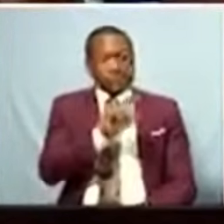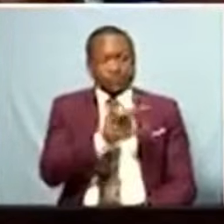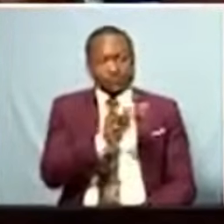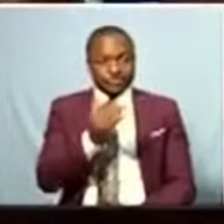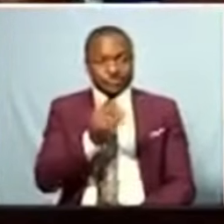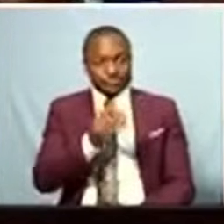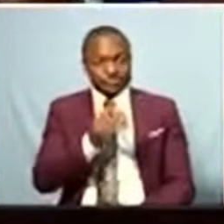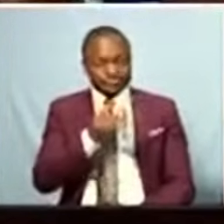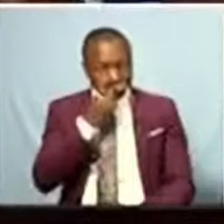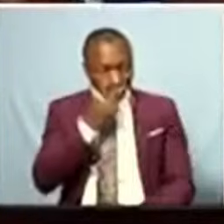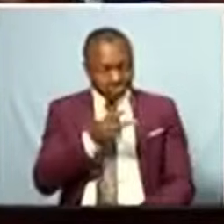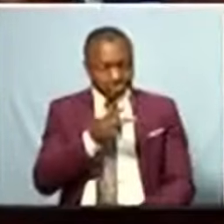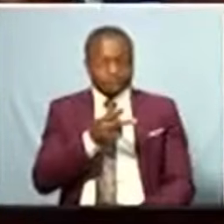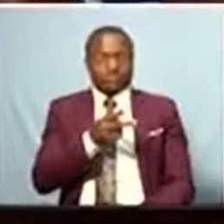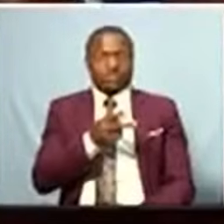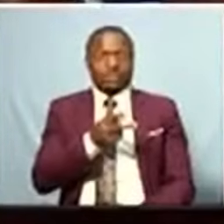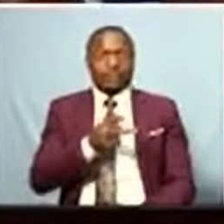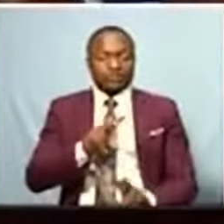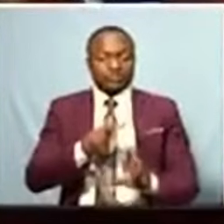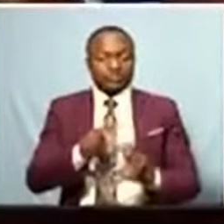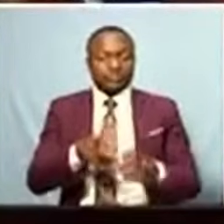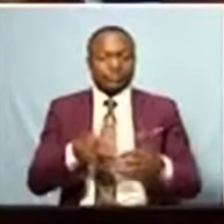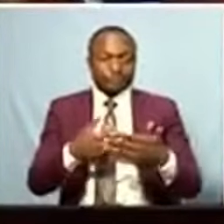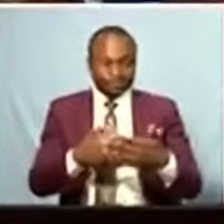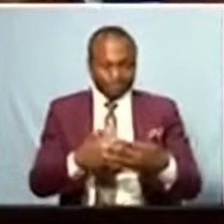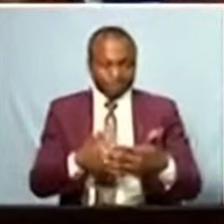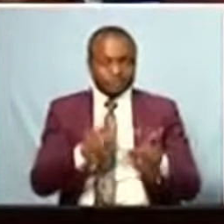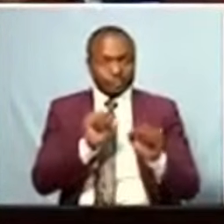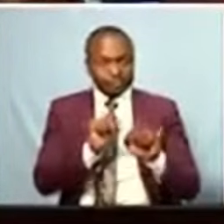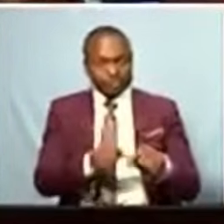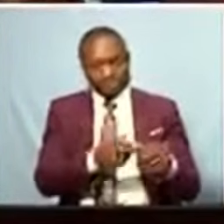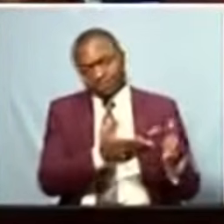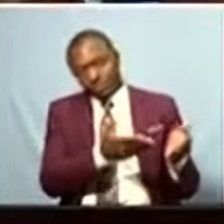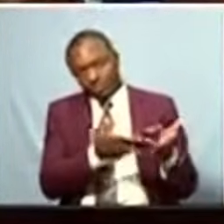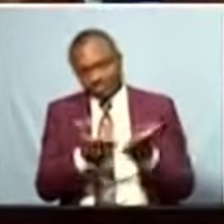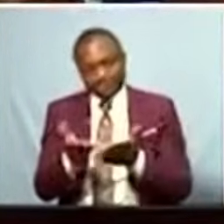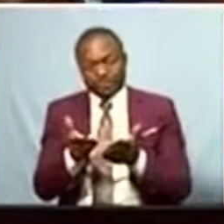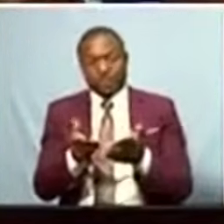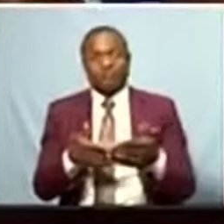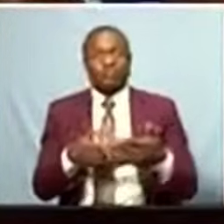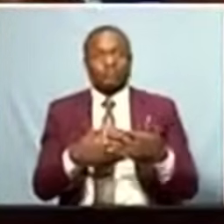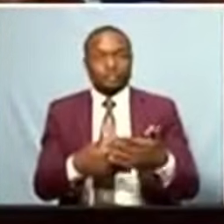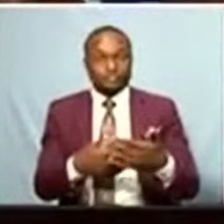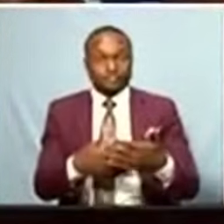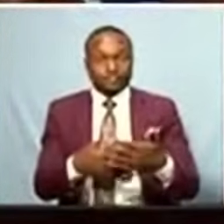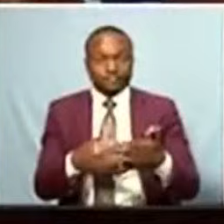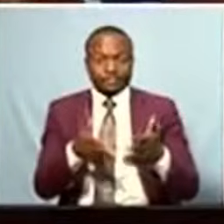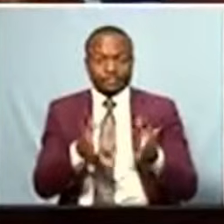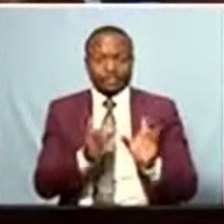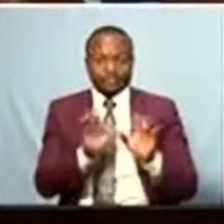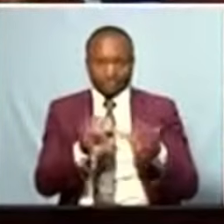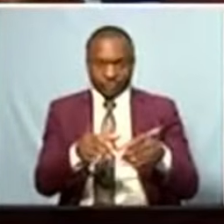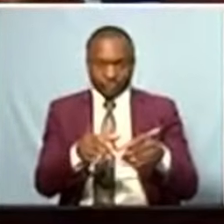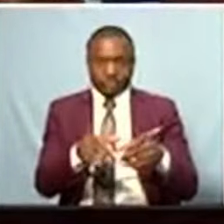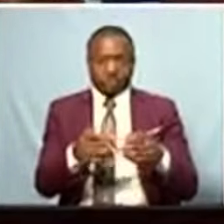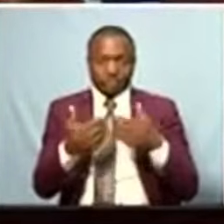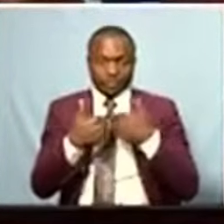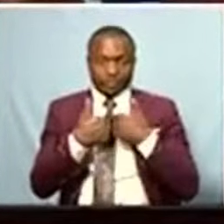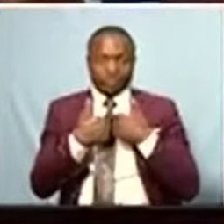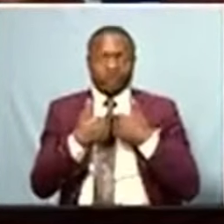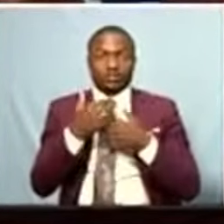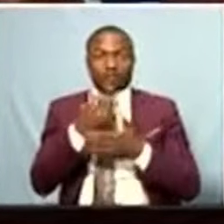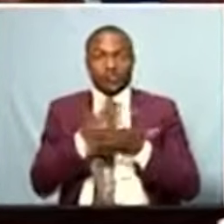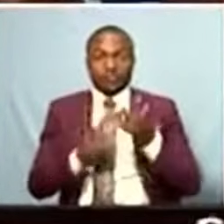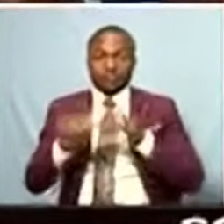verify and check with the documentation, and we can try and avail the documents to this committee since we still have a couple of